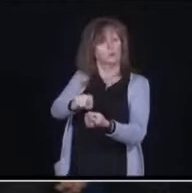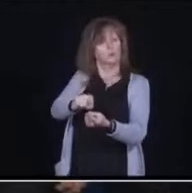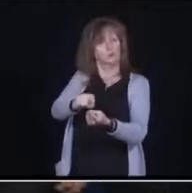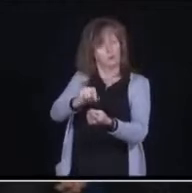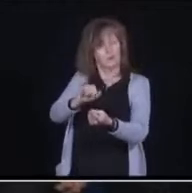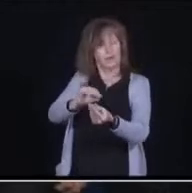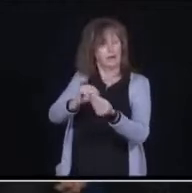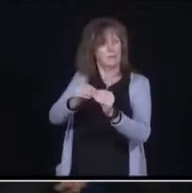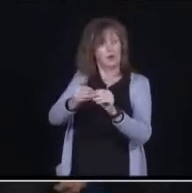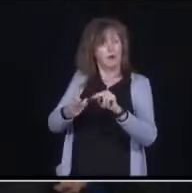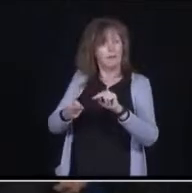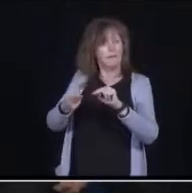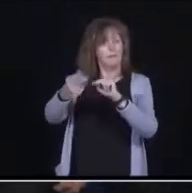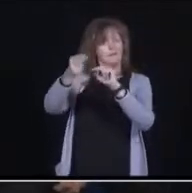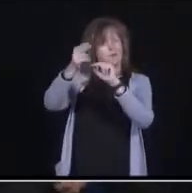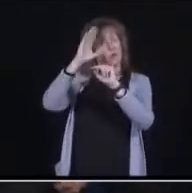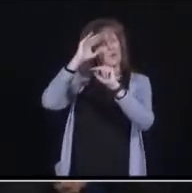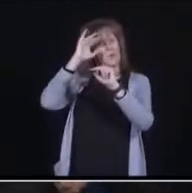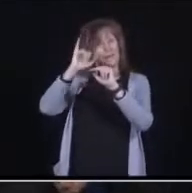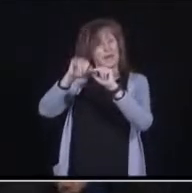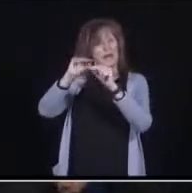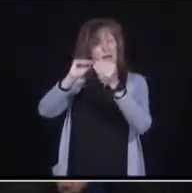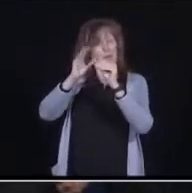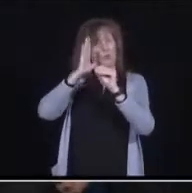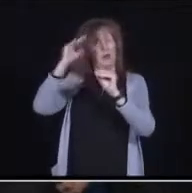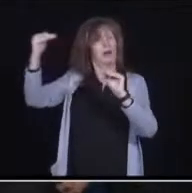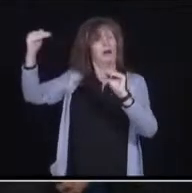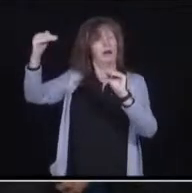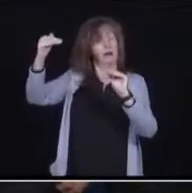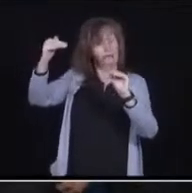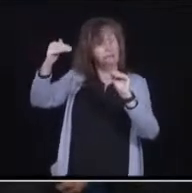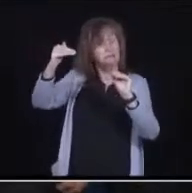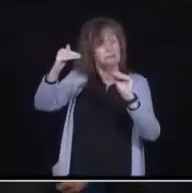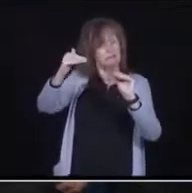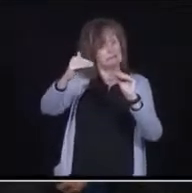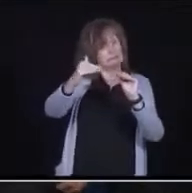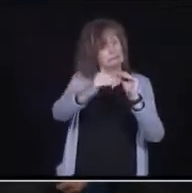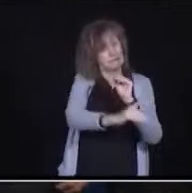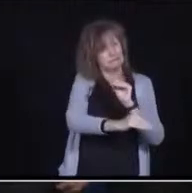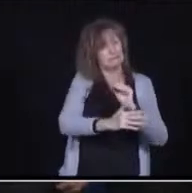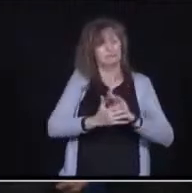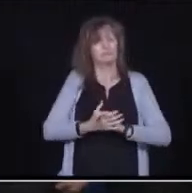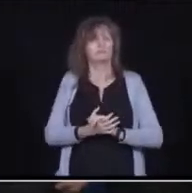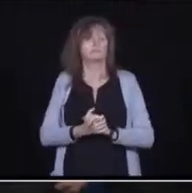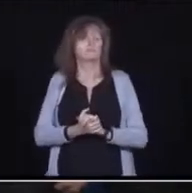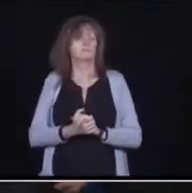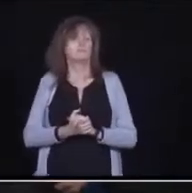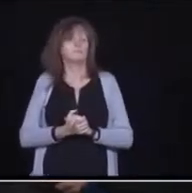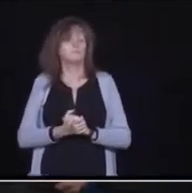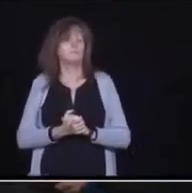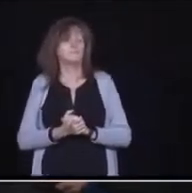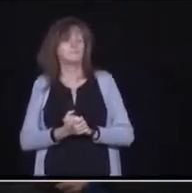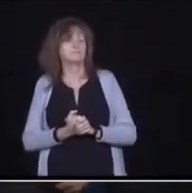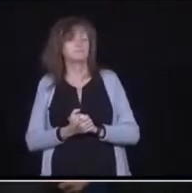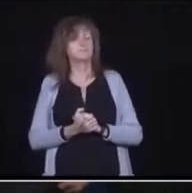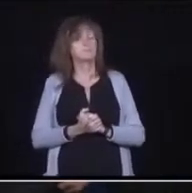numbers and bring those numbers back down to our best way possible. Follow up.